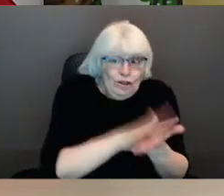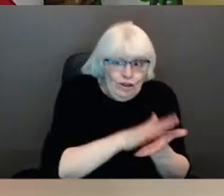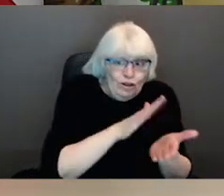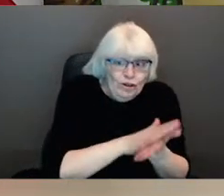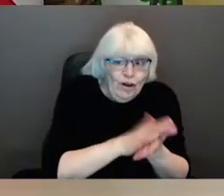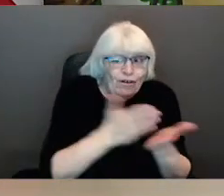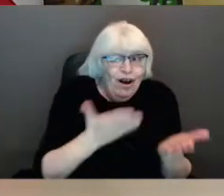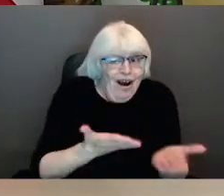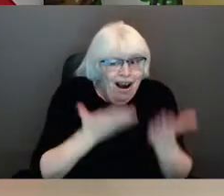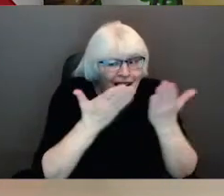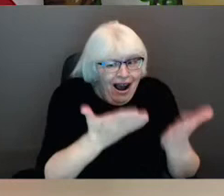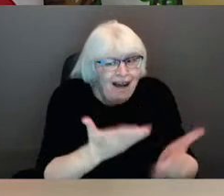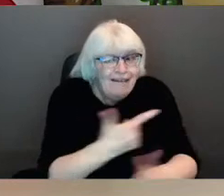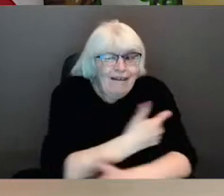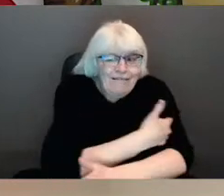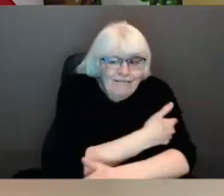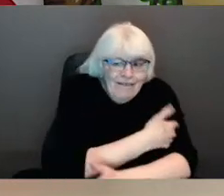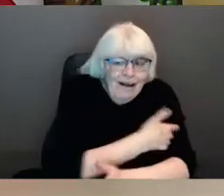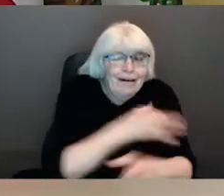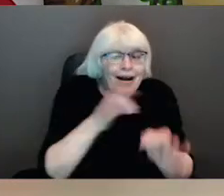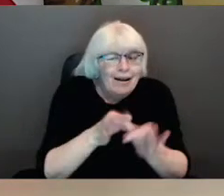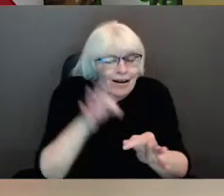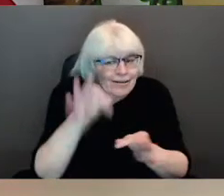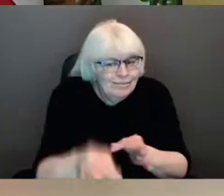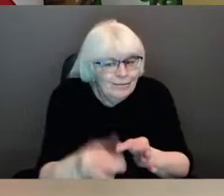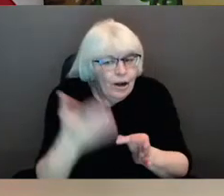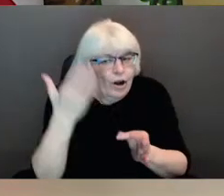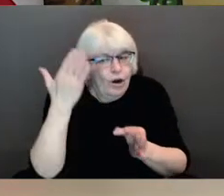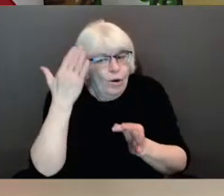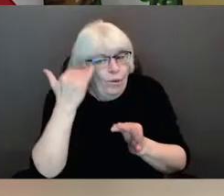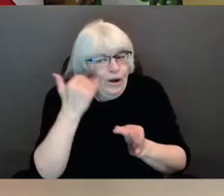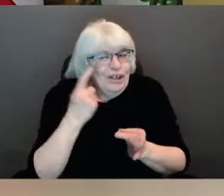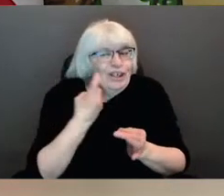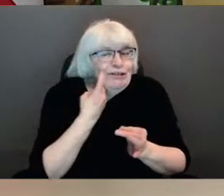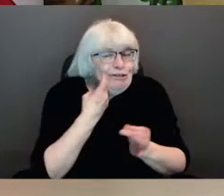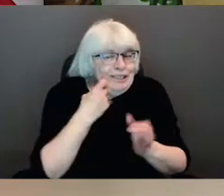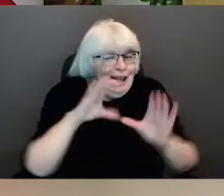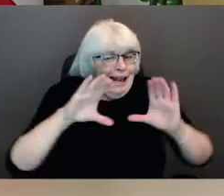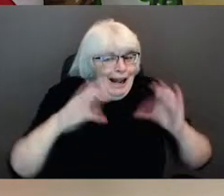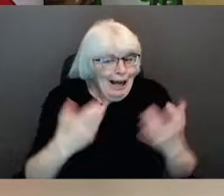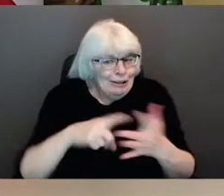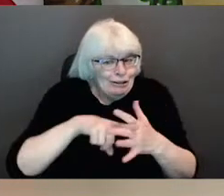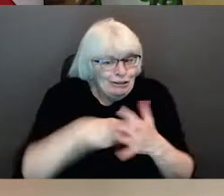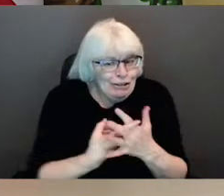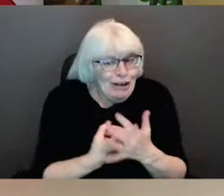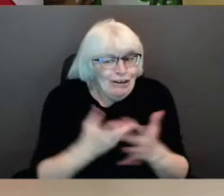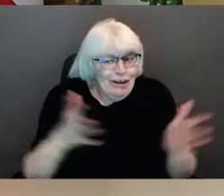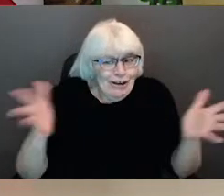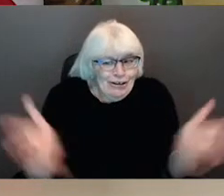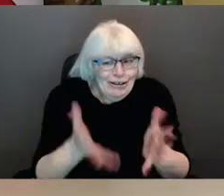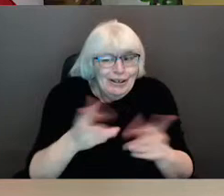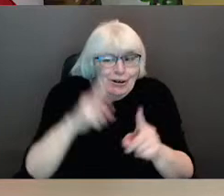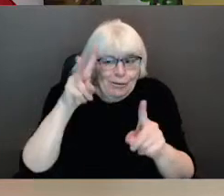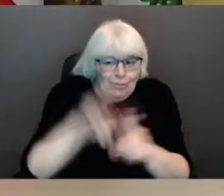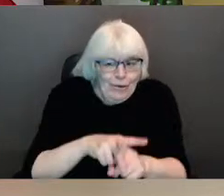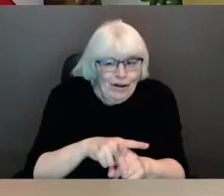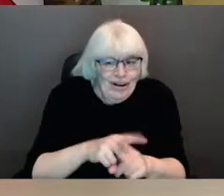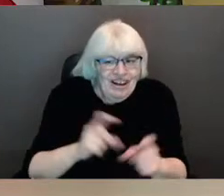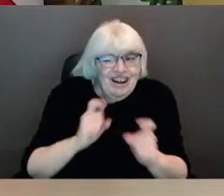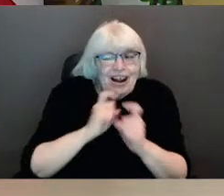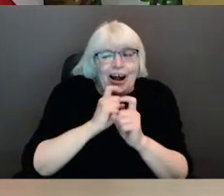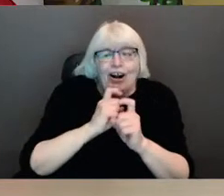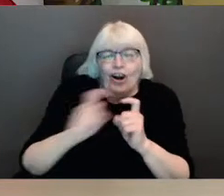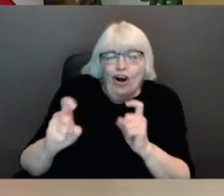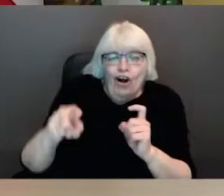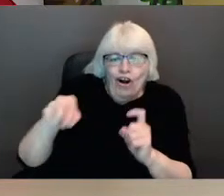the classes only went back in yesterday. So families are encouraged to book by calling the vaccine booking line or book online